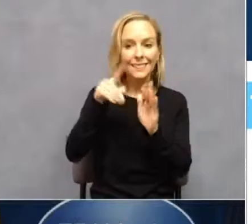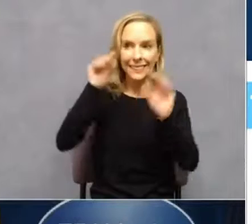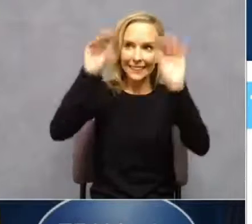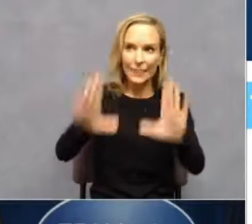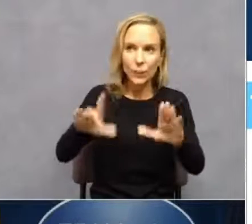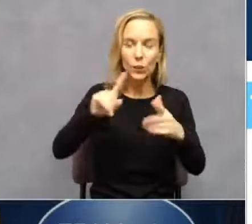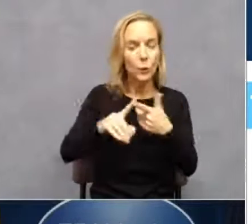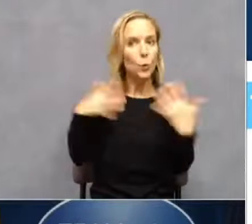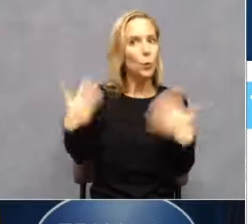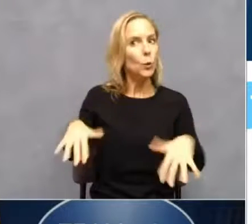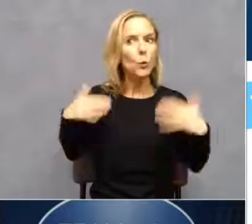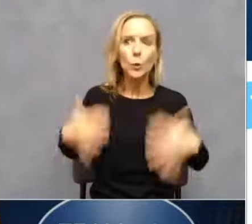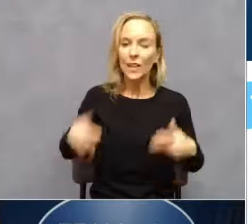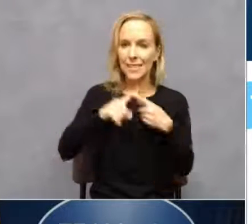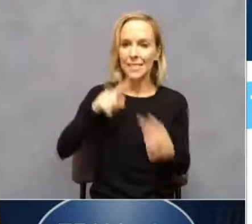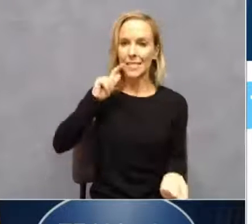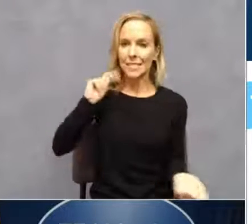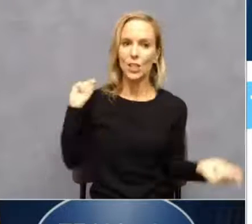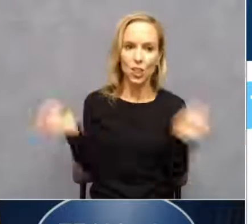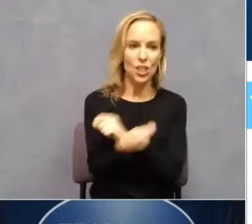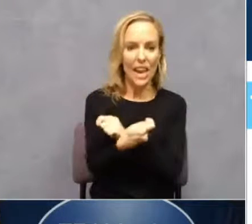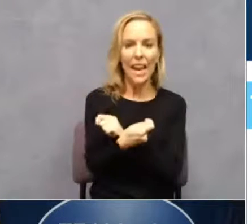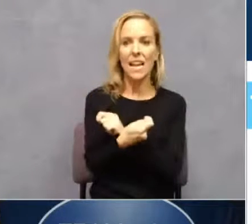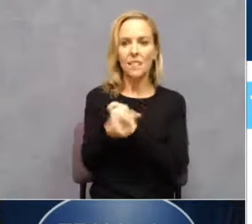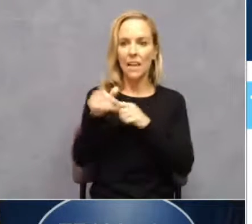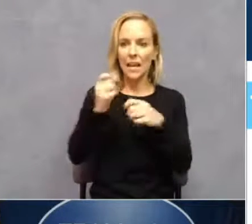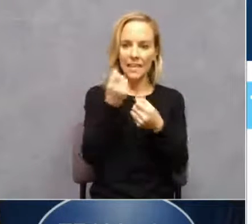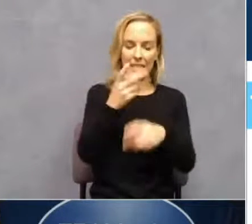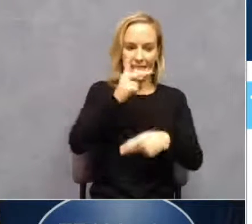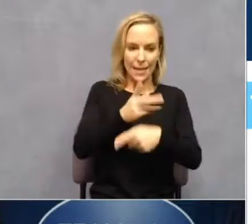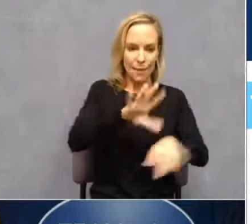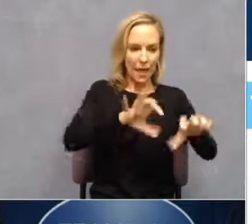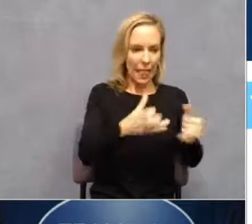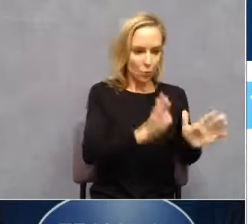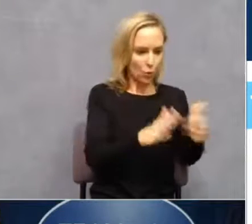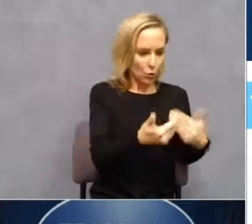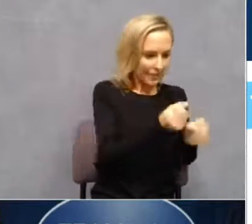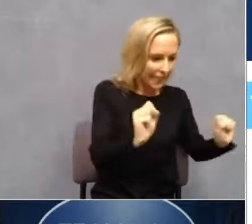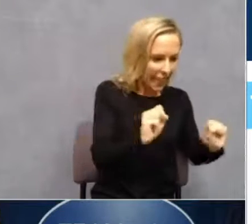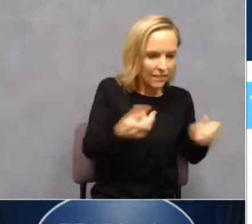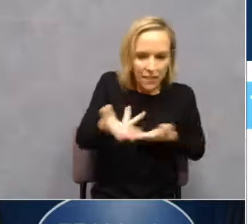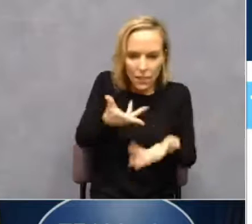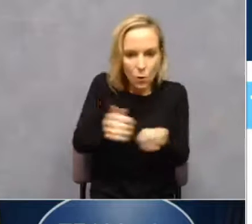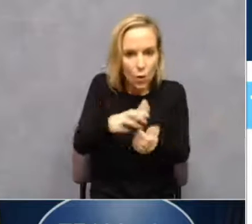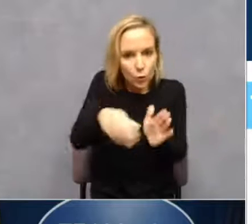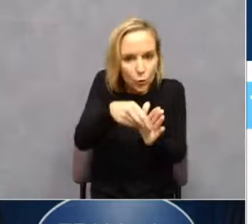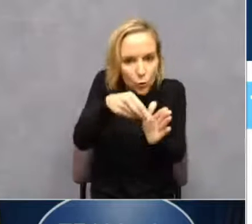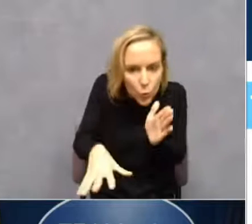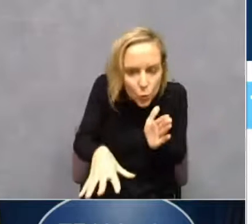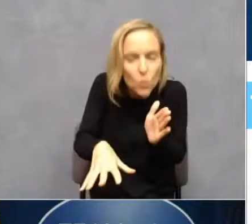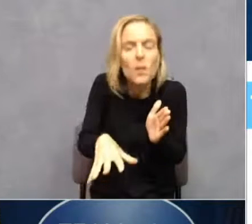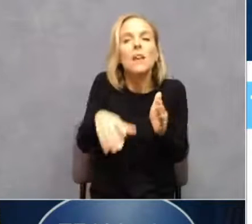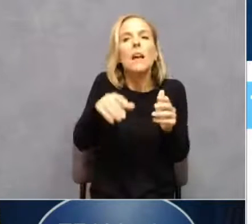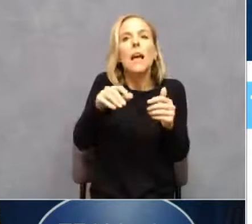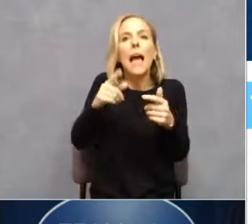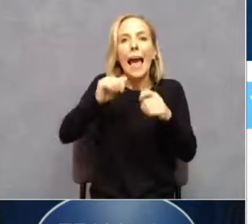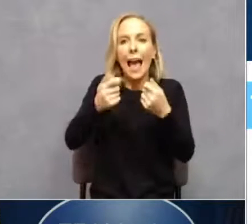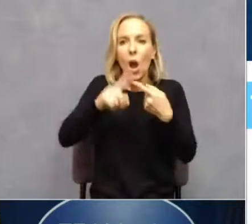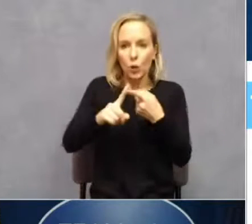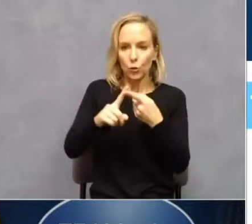way they keep themselves and their classroom safe, how they interact with their students, and the method with which they deliver